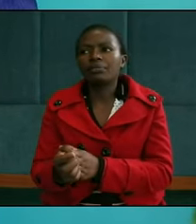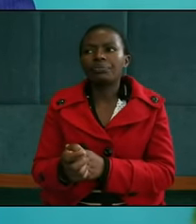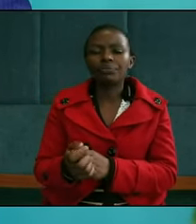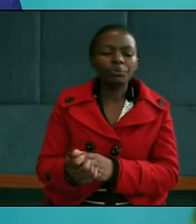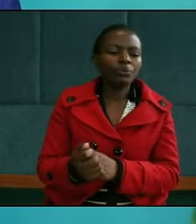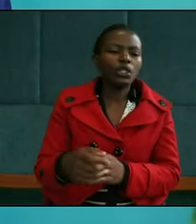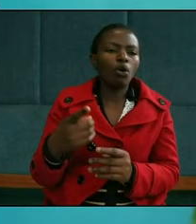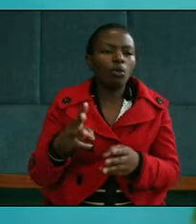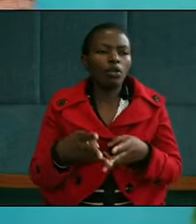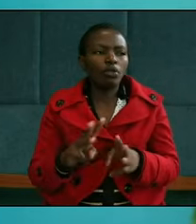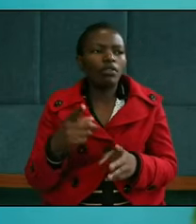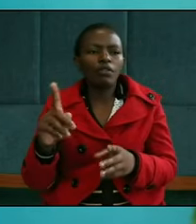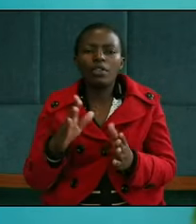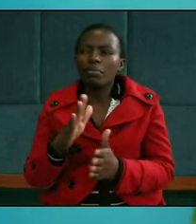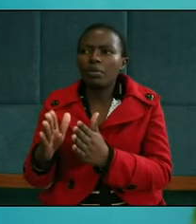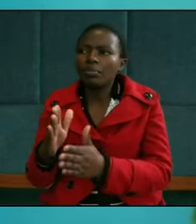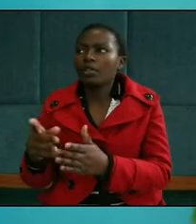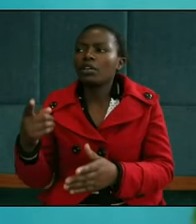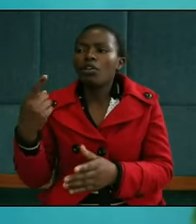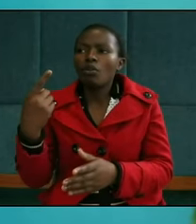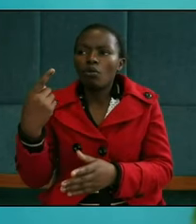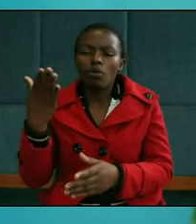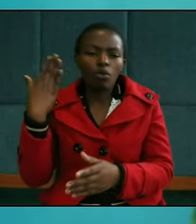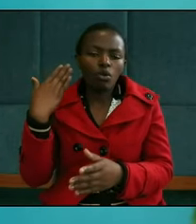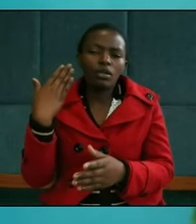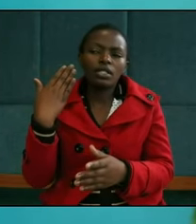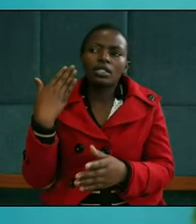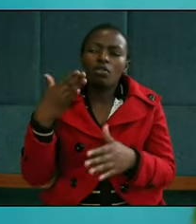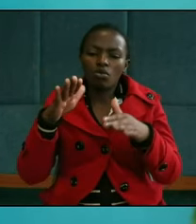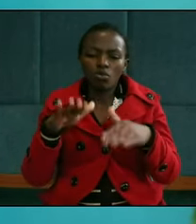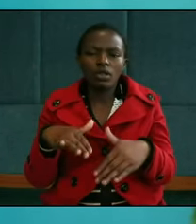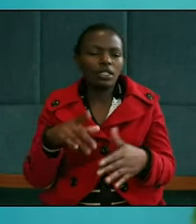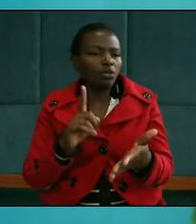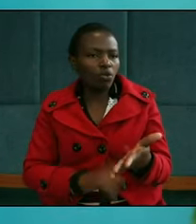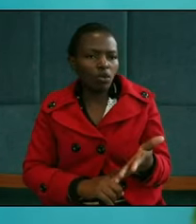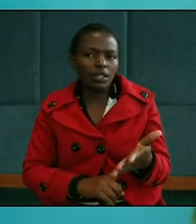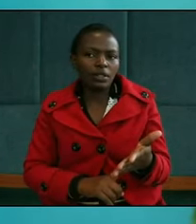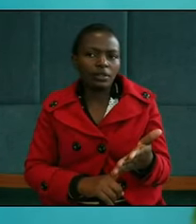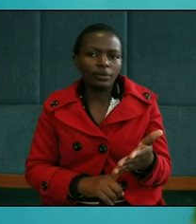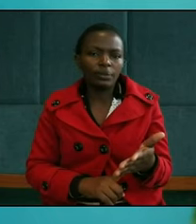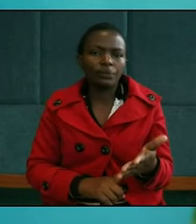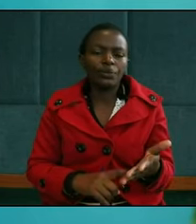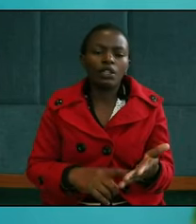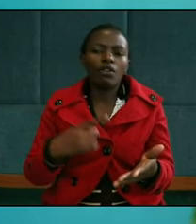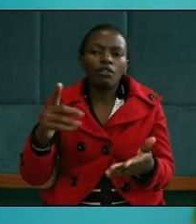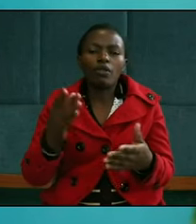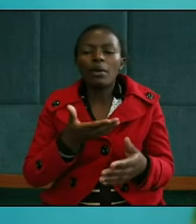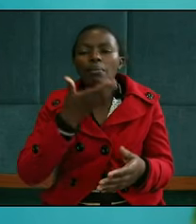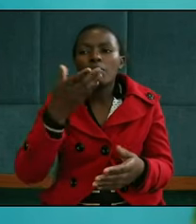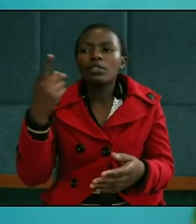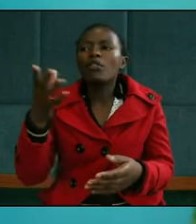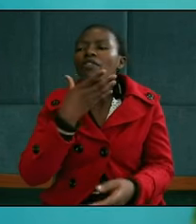the preparation towards witnessing was waiting. What were they to wait for? They were to wait for the promise of the